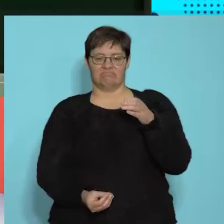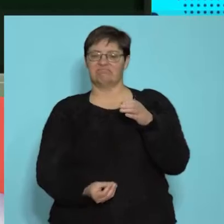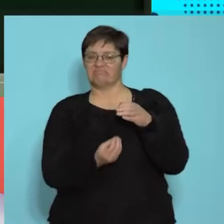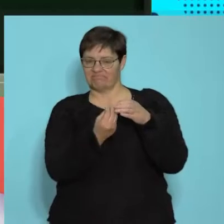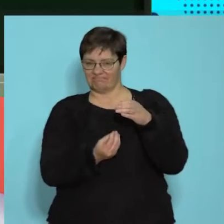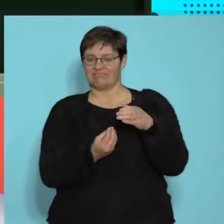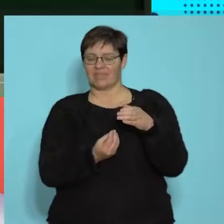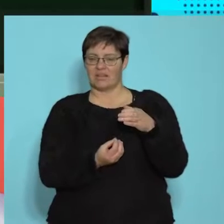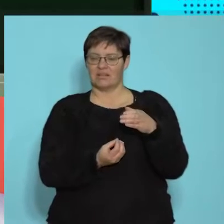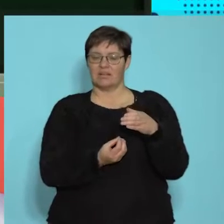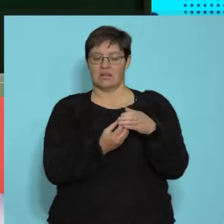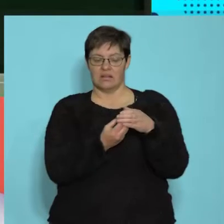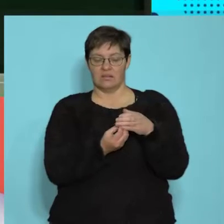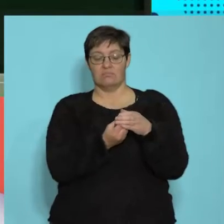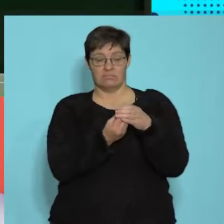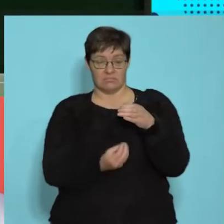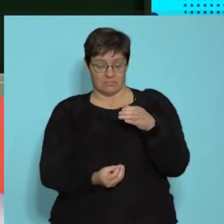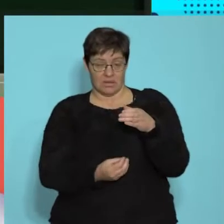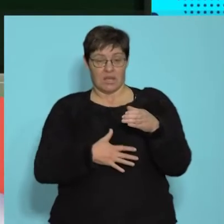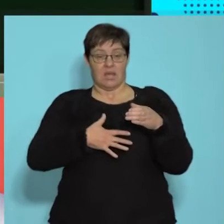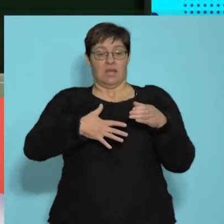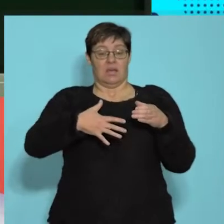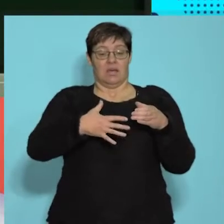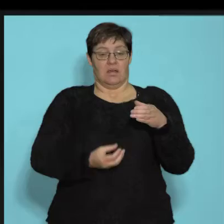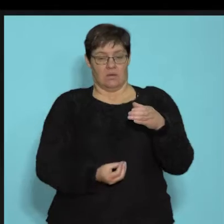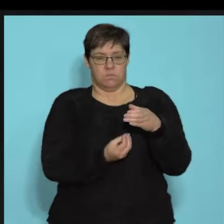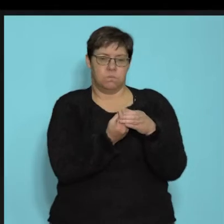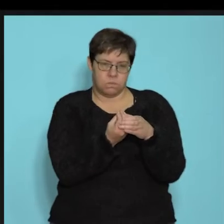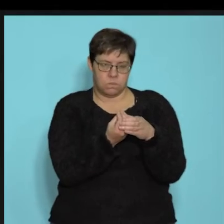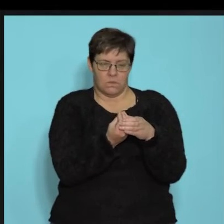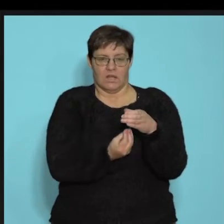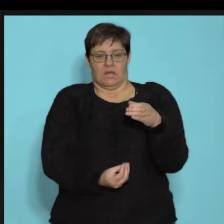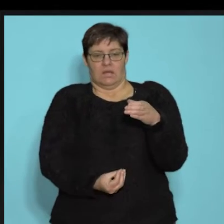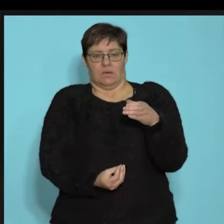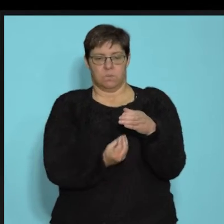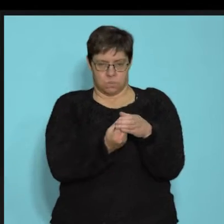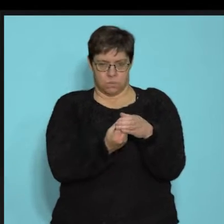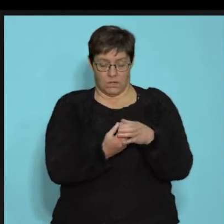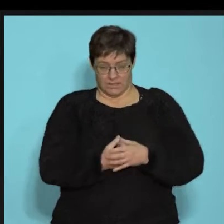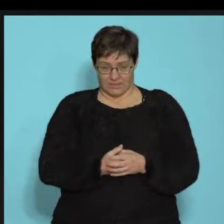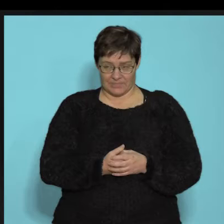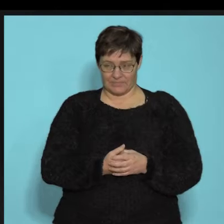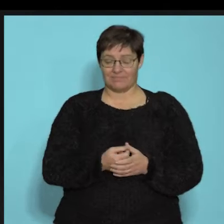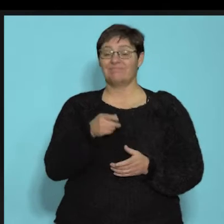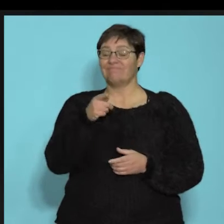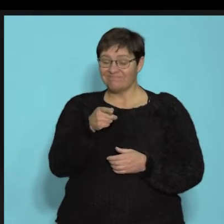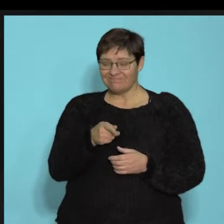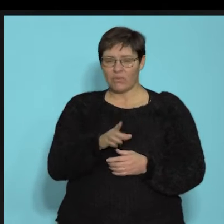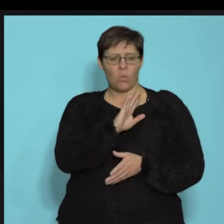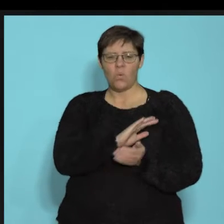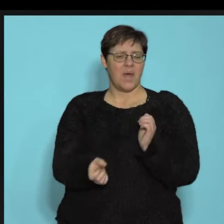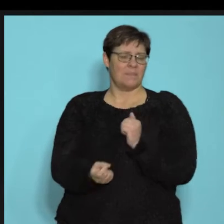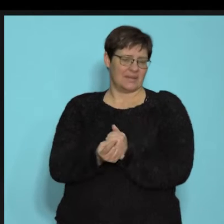out. Breathing in and breathing out. So guys, those are the ones.